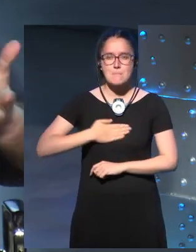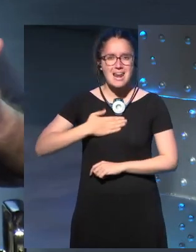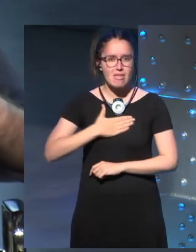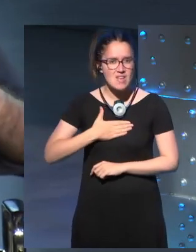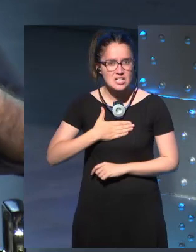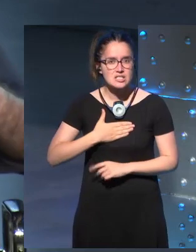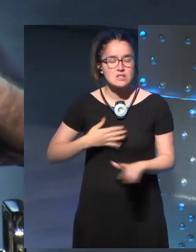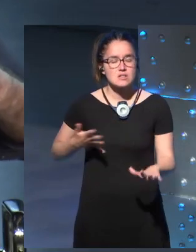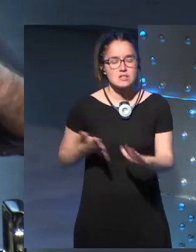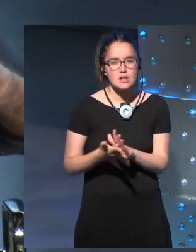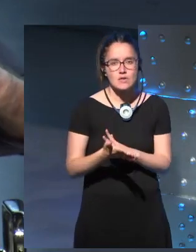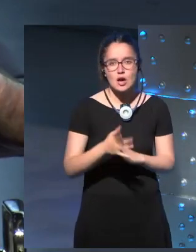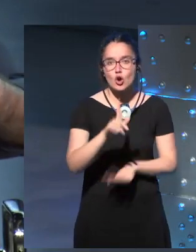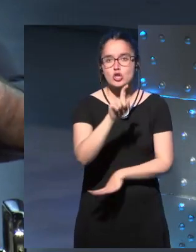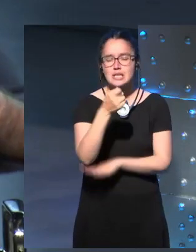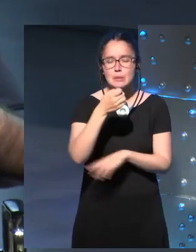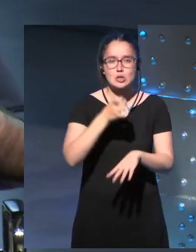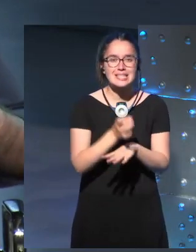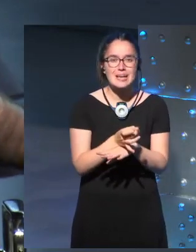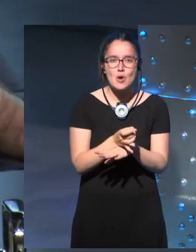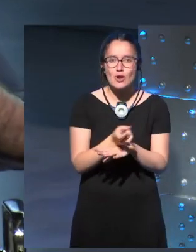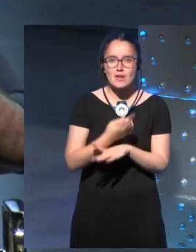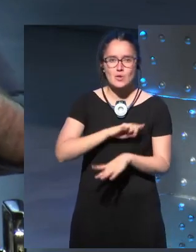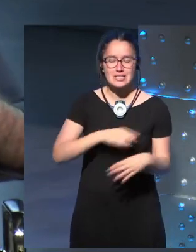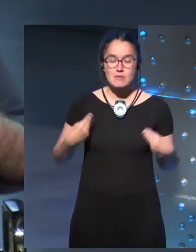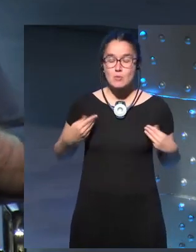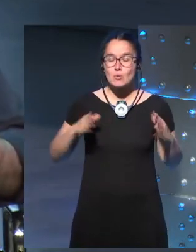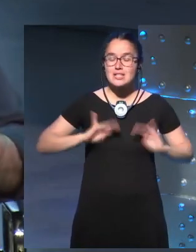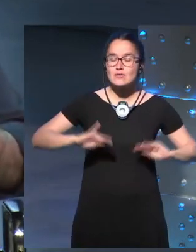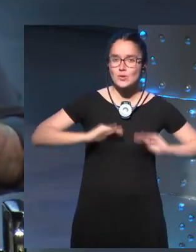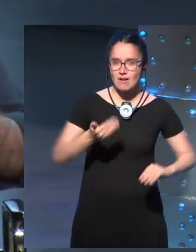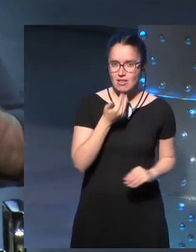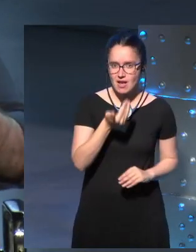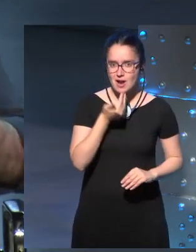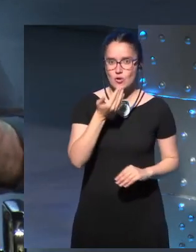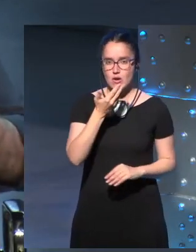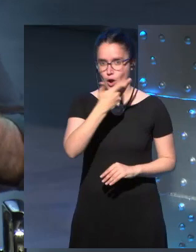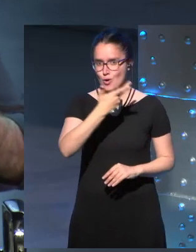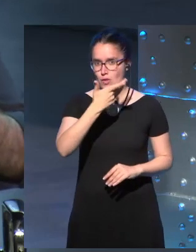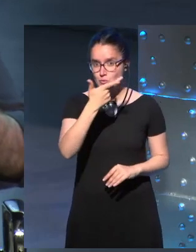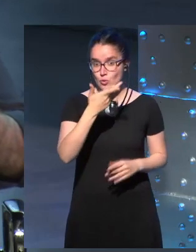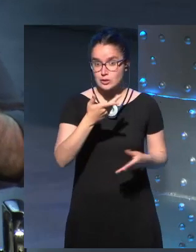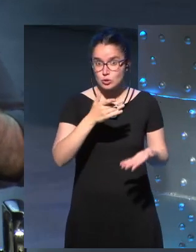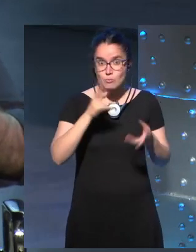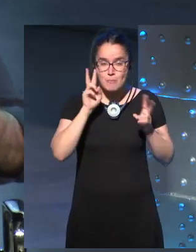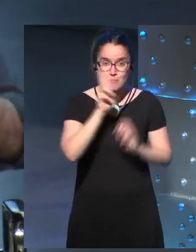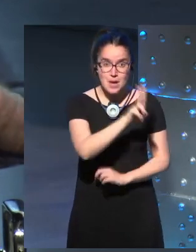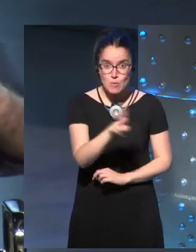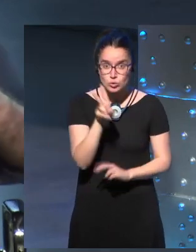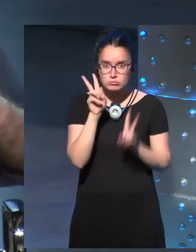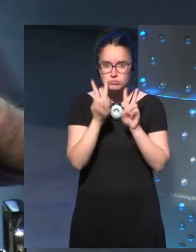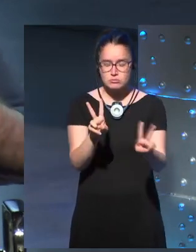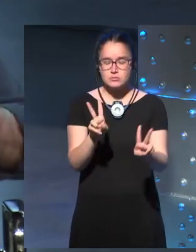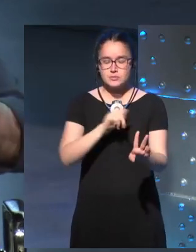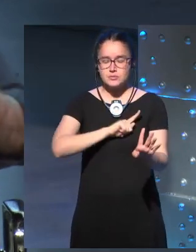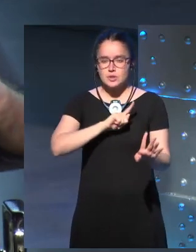our lives. We get to enjoy something that we know about, and when we're watching it, we feel we know